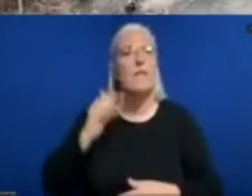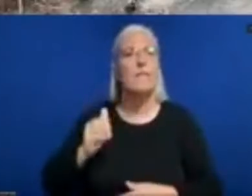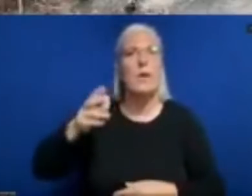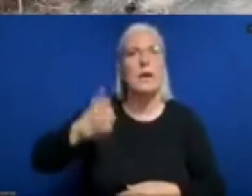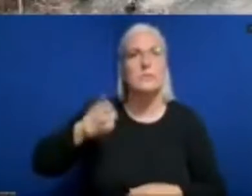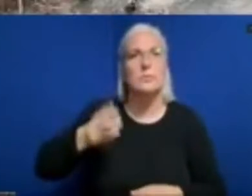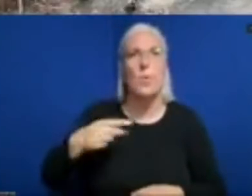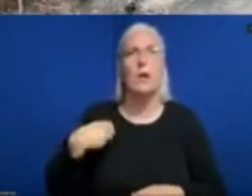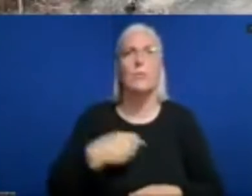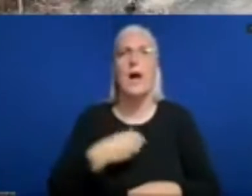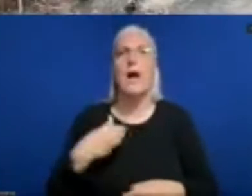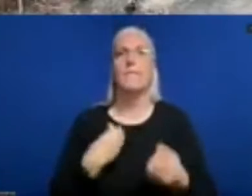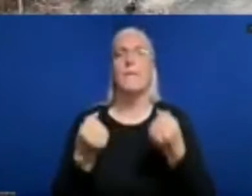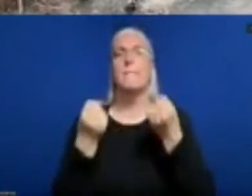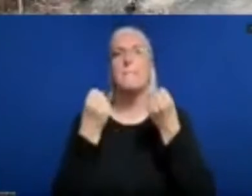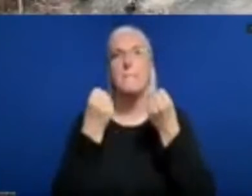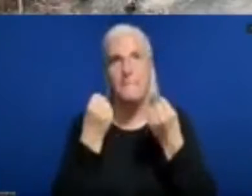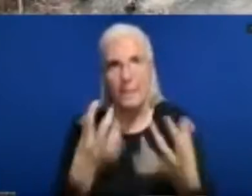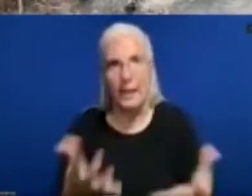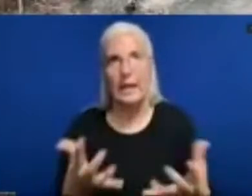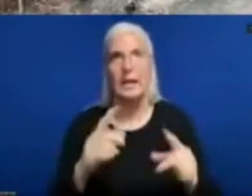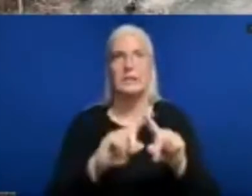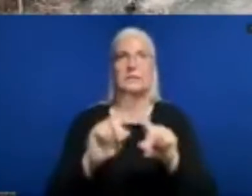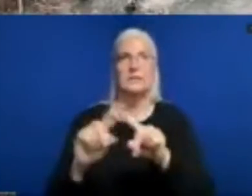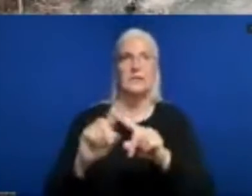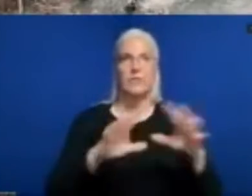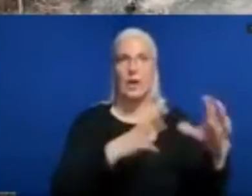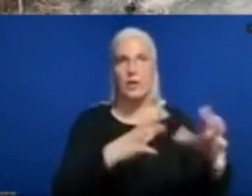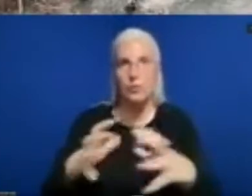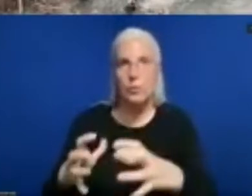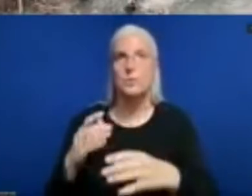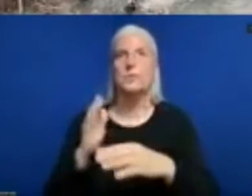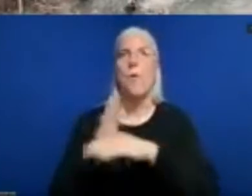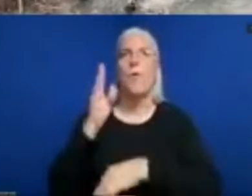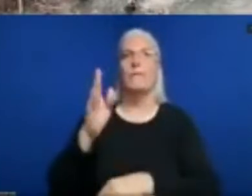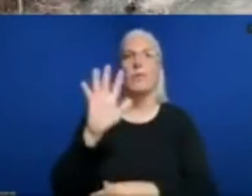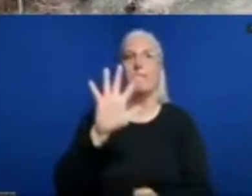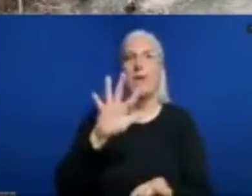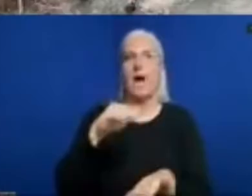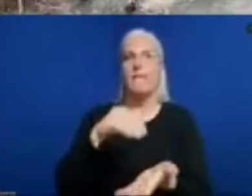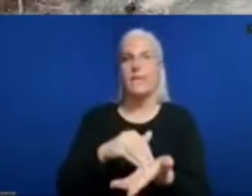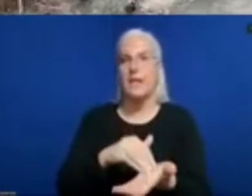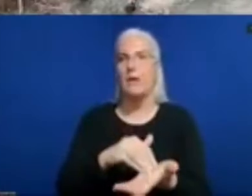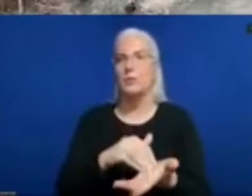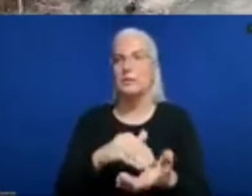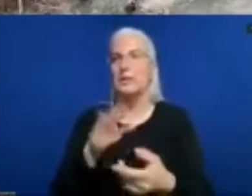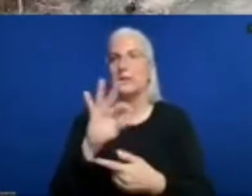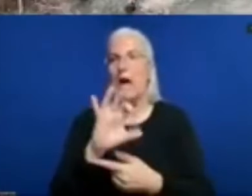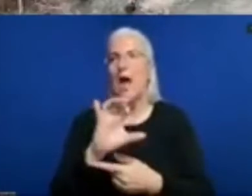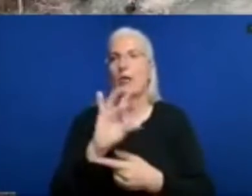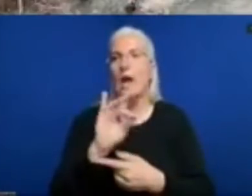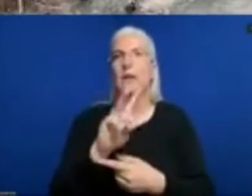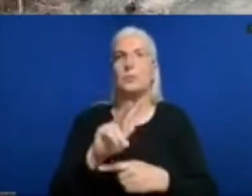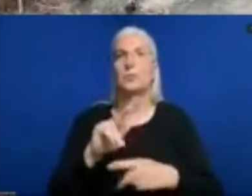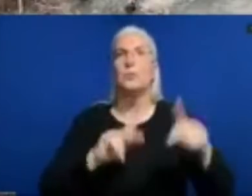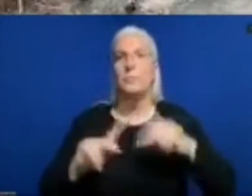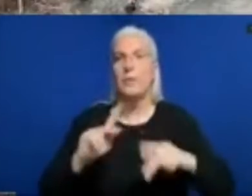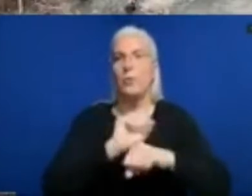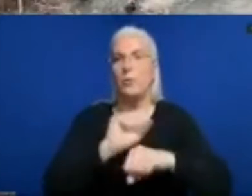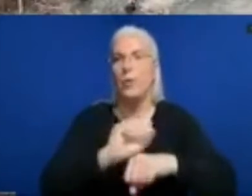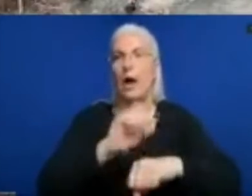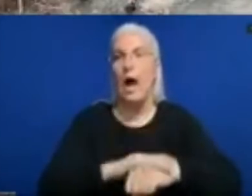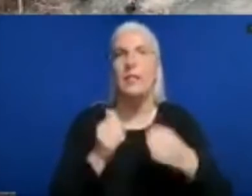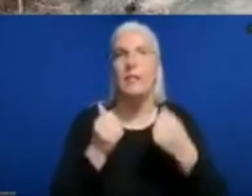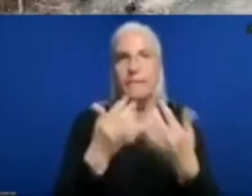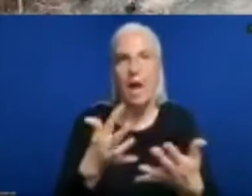include 5,982 personnel, 503 fire engines, 202 dozers, 85